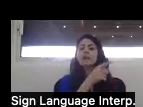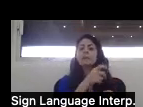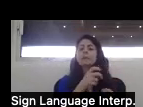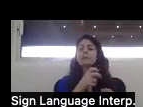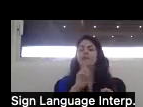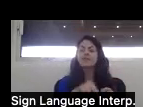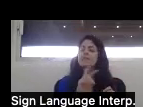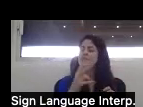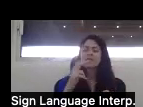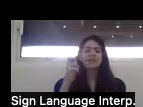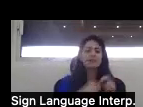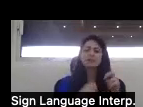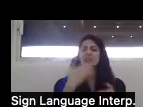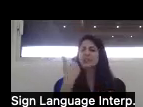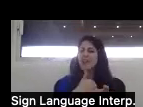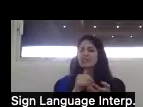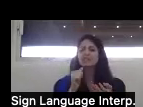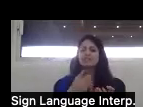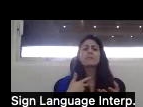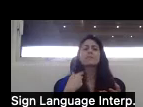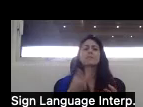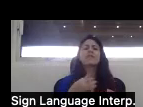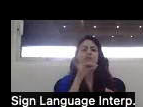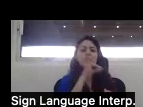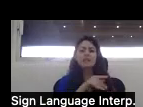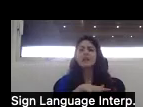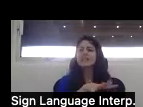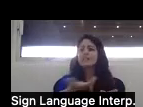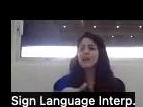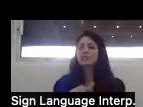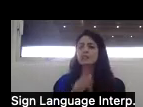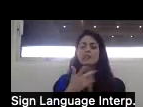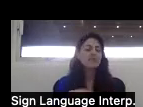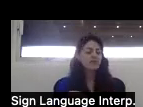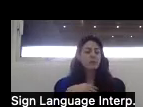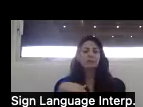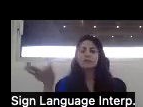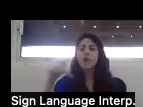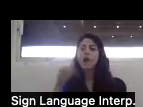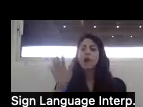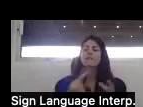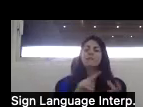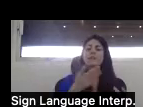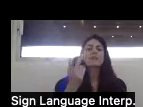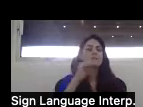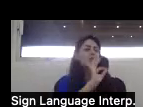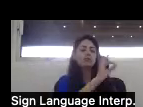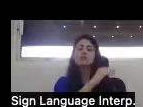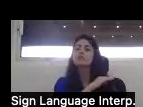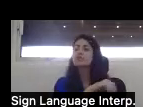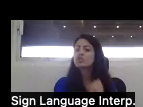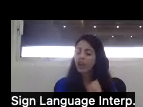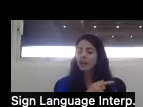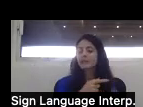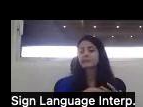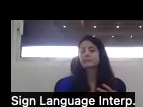it really shows how adopting a simpler targeting makes for inclusive and trusted programs towards establishing national social protection floors. So it's